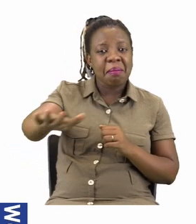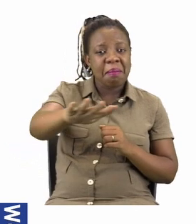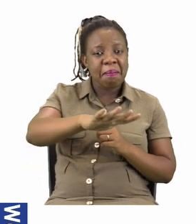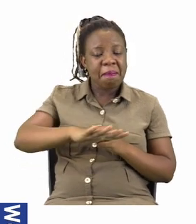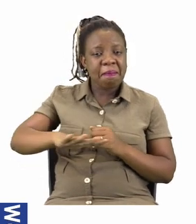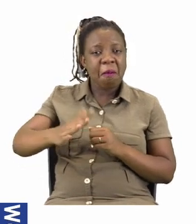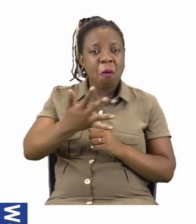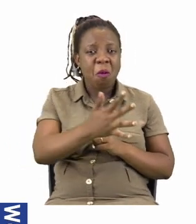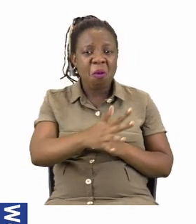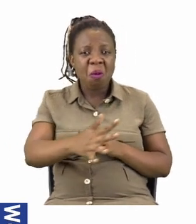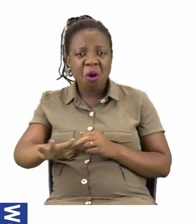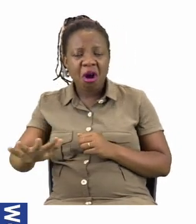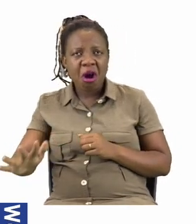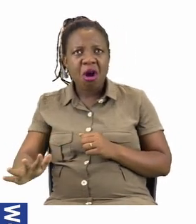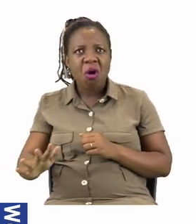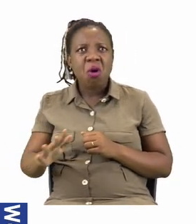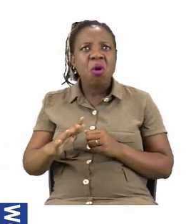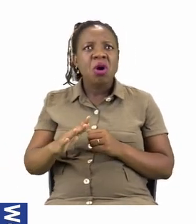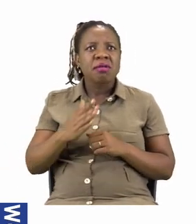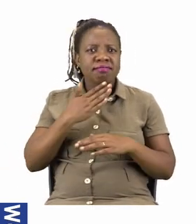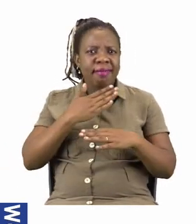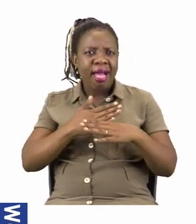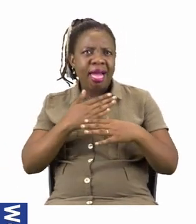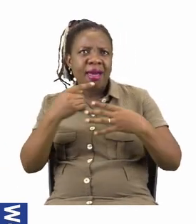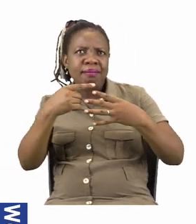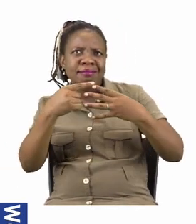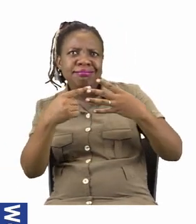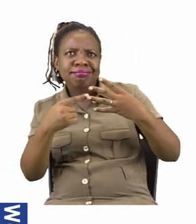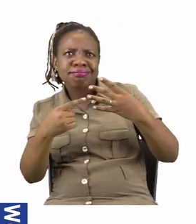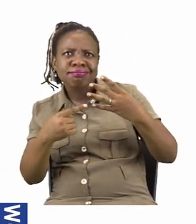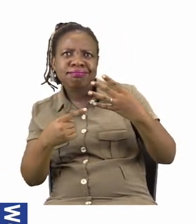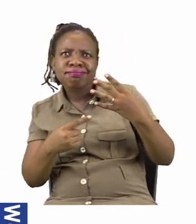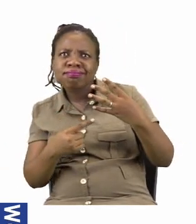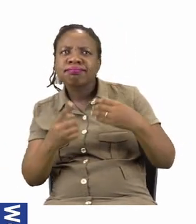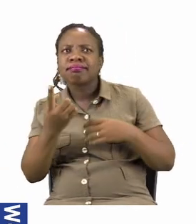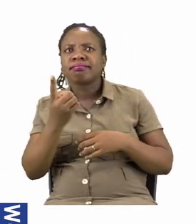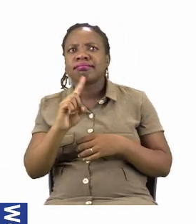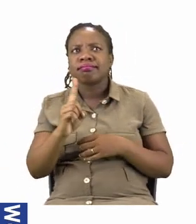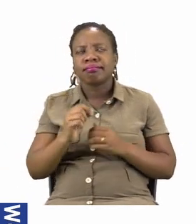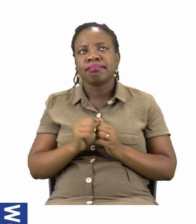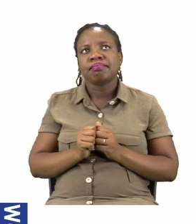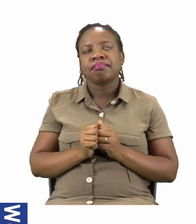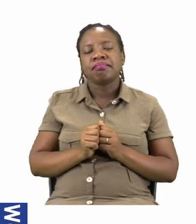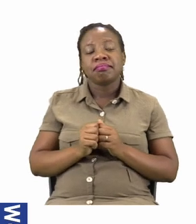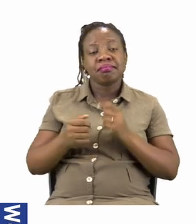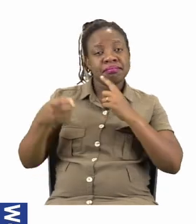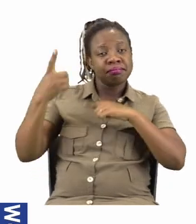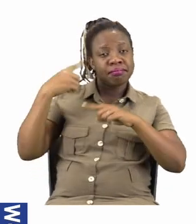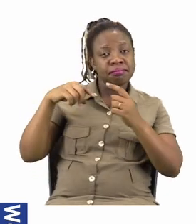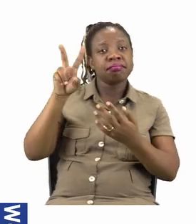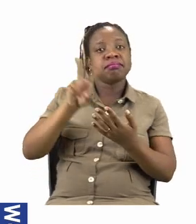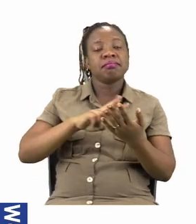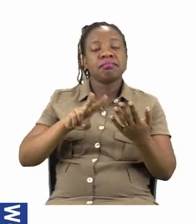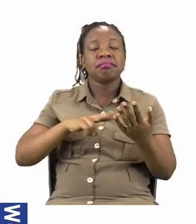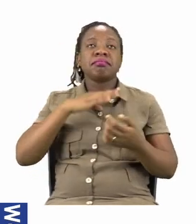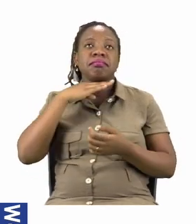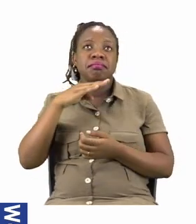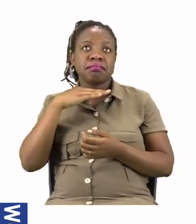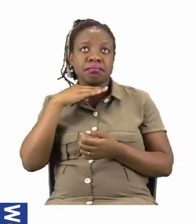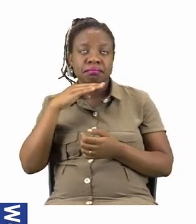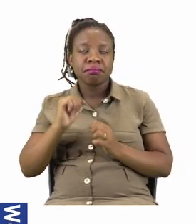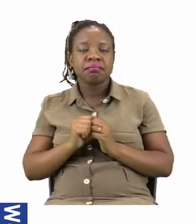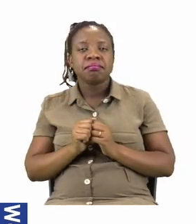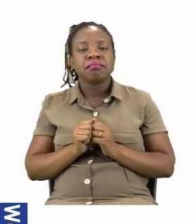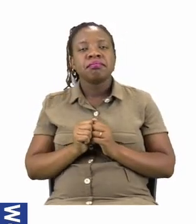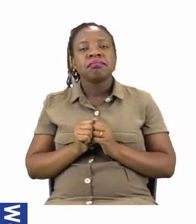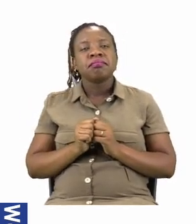more time. A visit to the water park. There is a new water